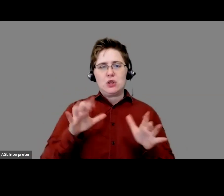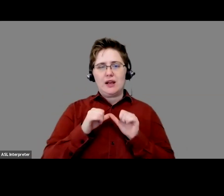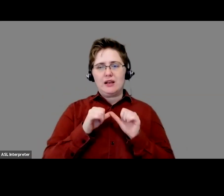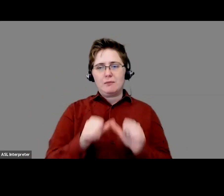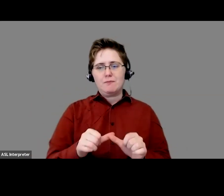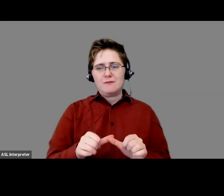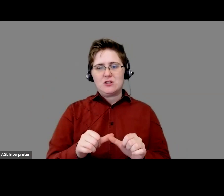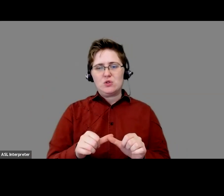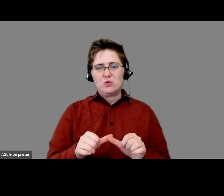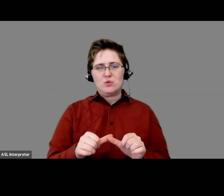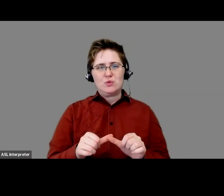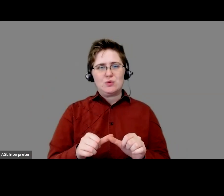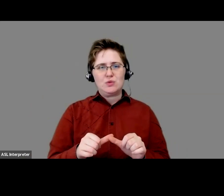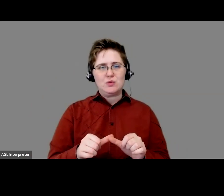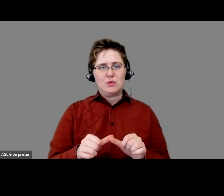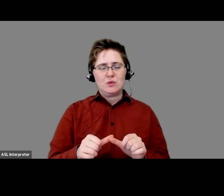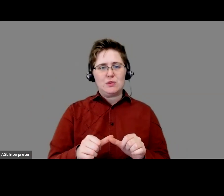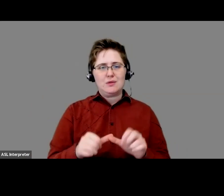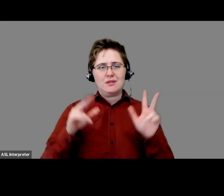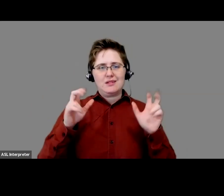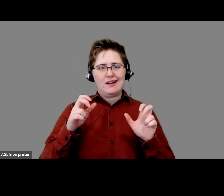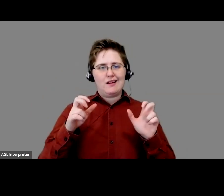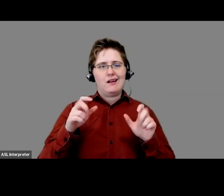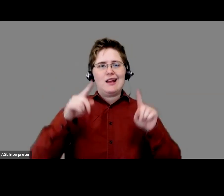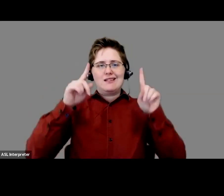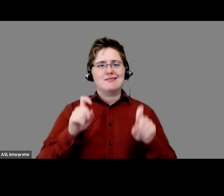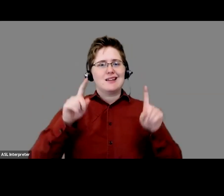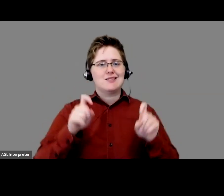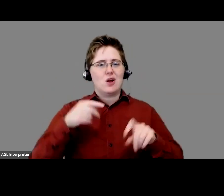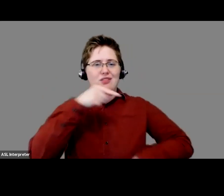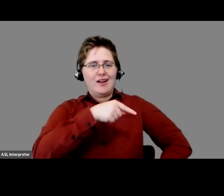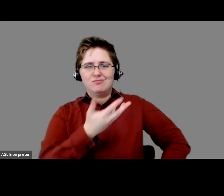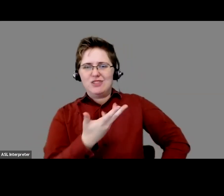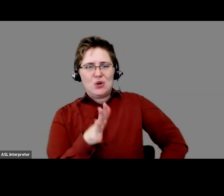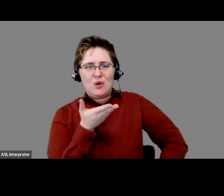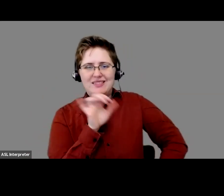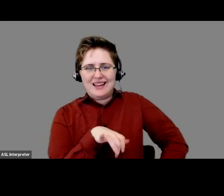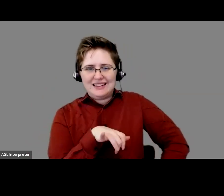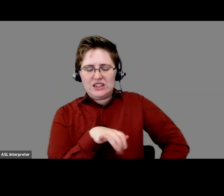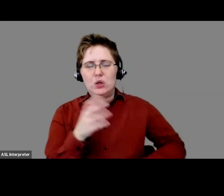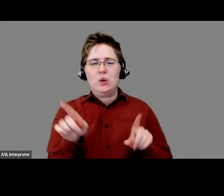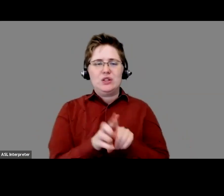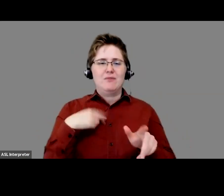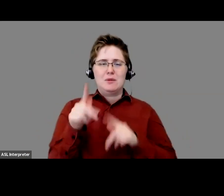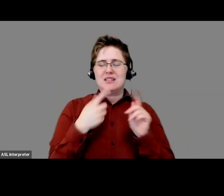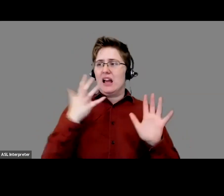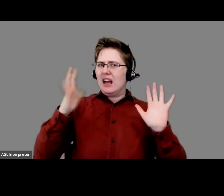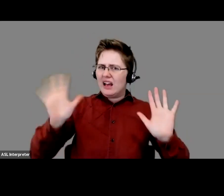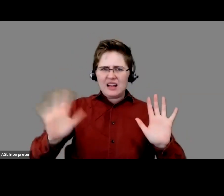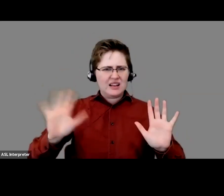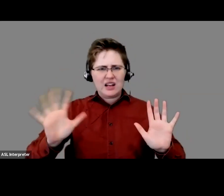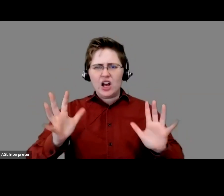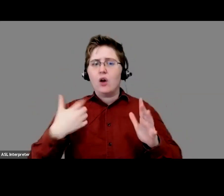being guinea pigs, right? So there's also people who are saying we